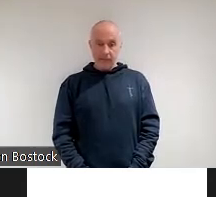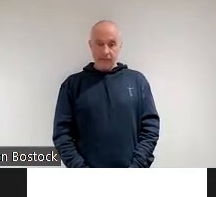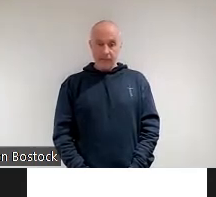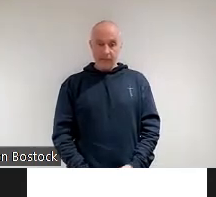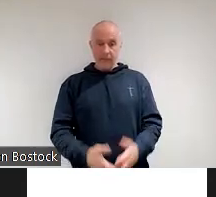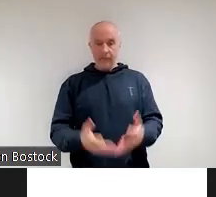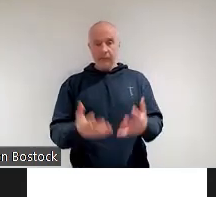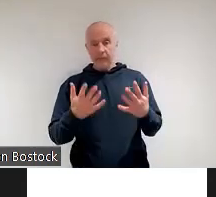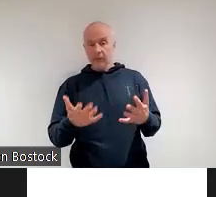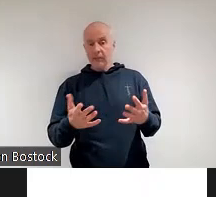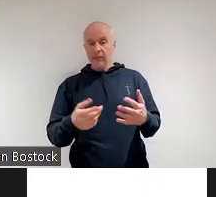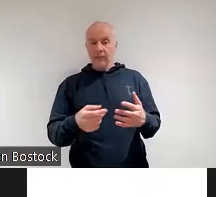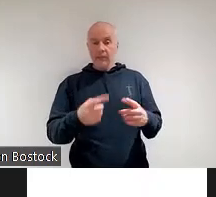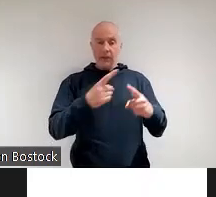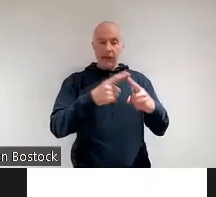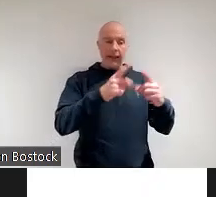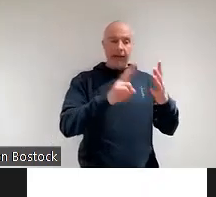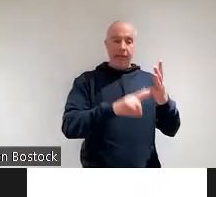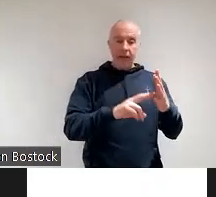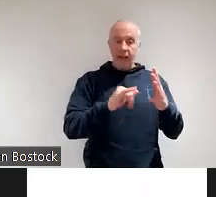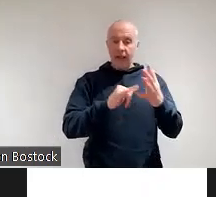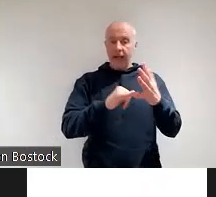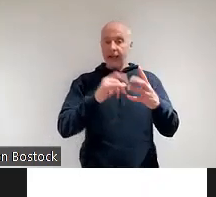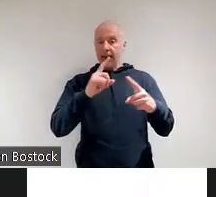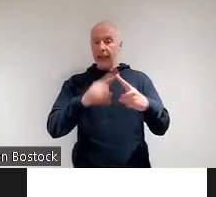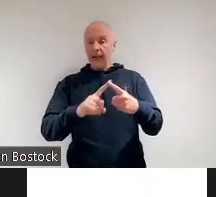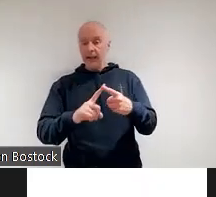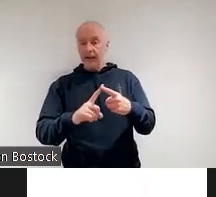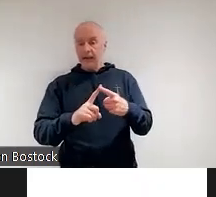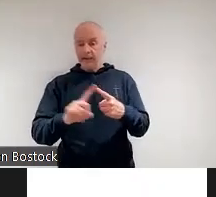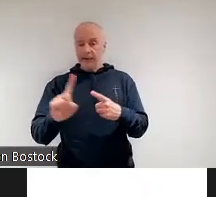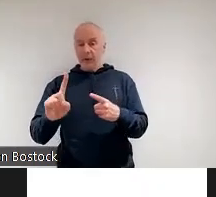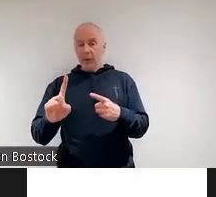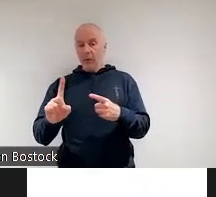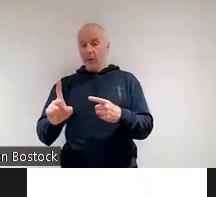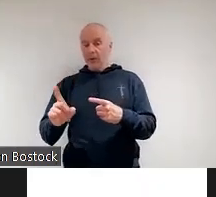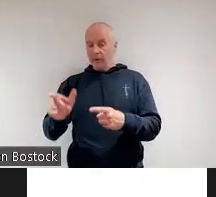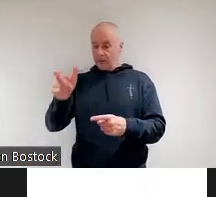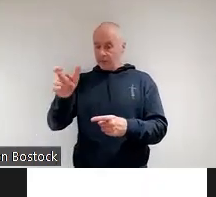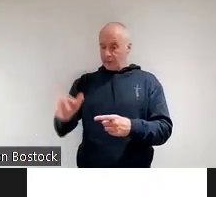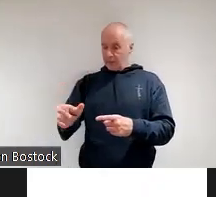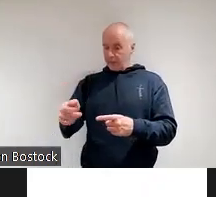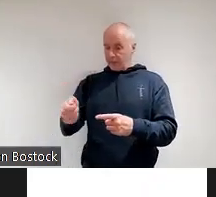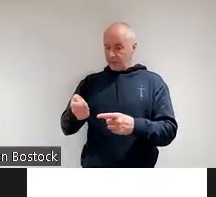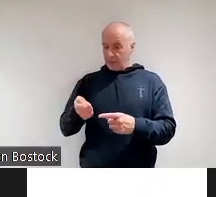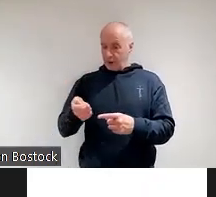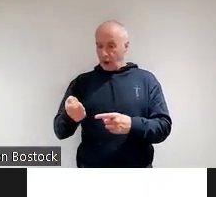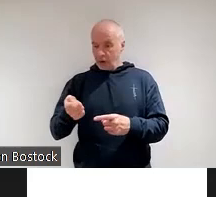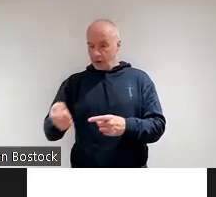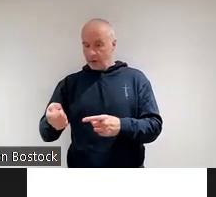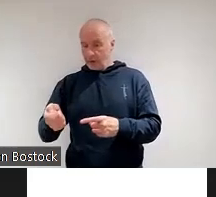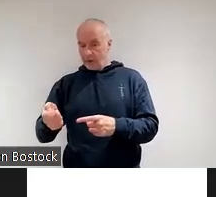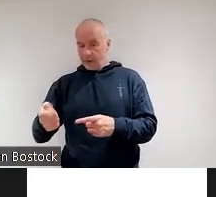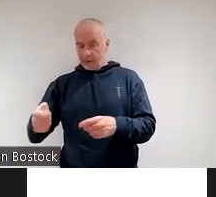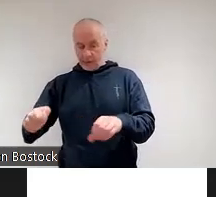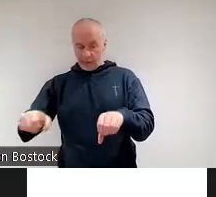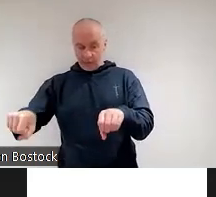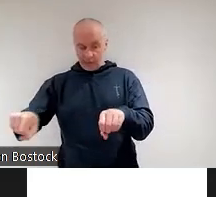electrical vehicle supply equipment, i.e. the EV chargers. So